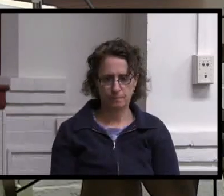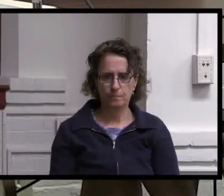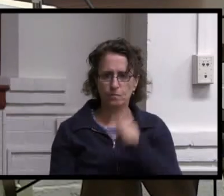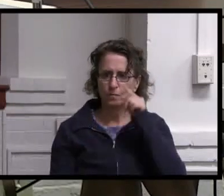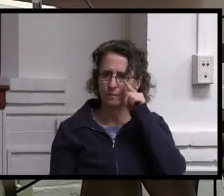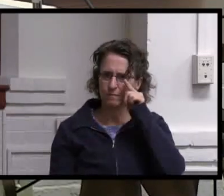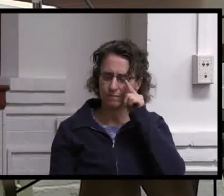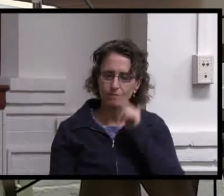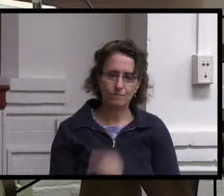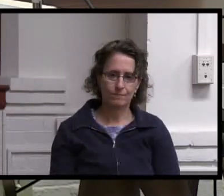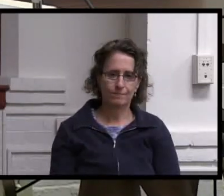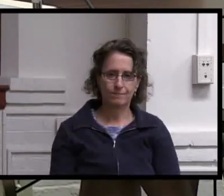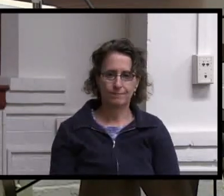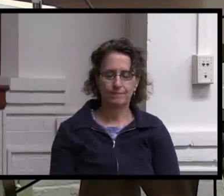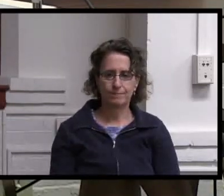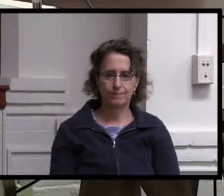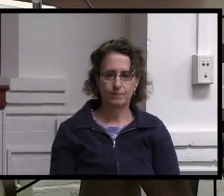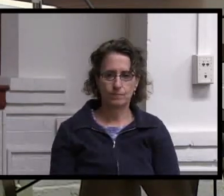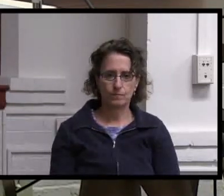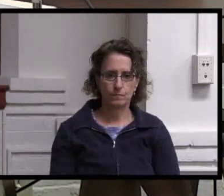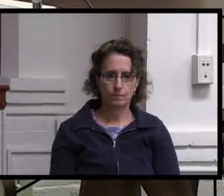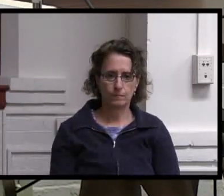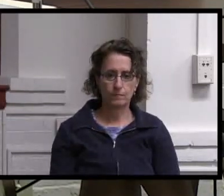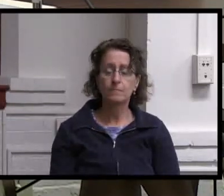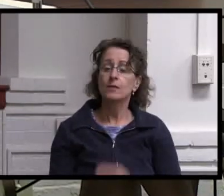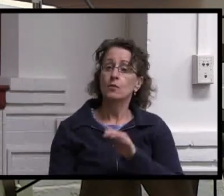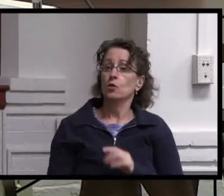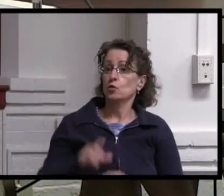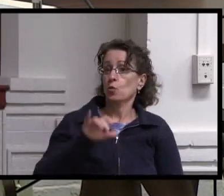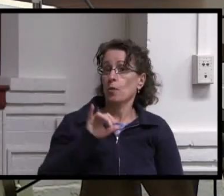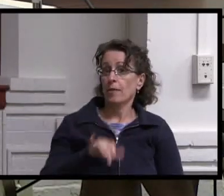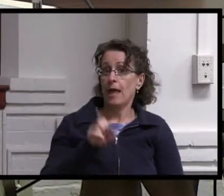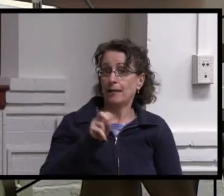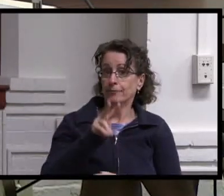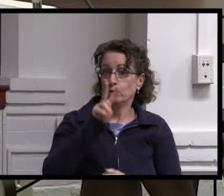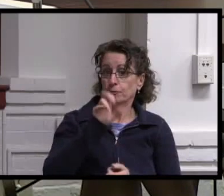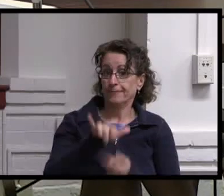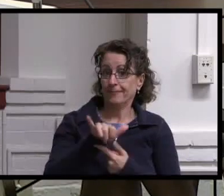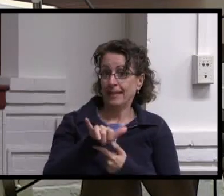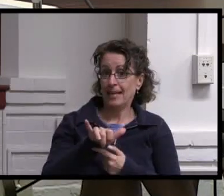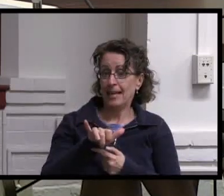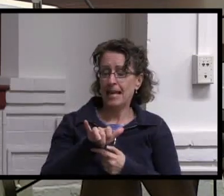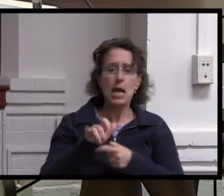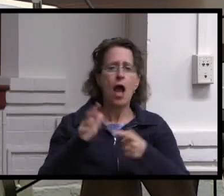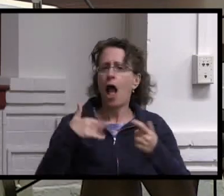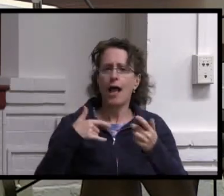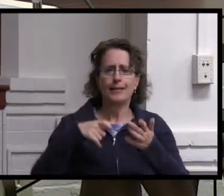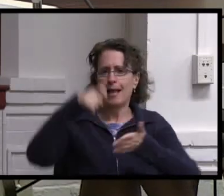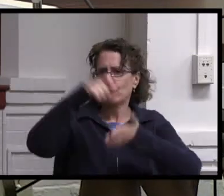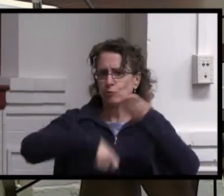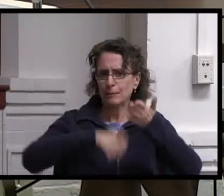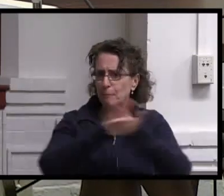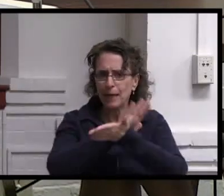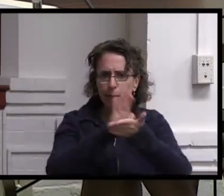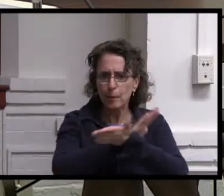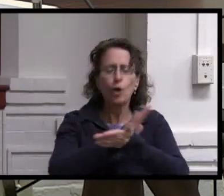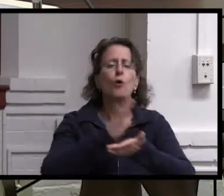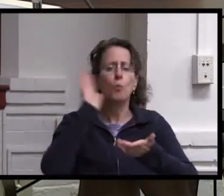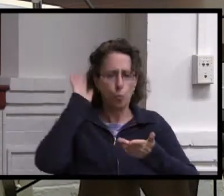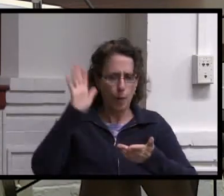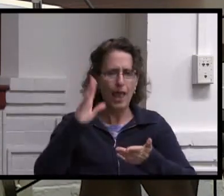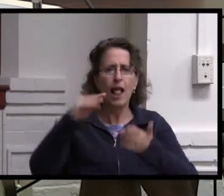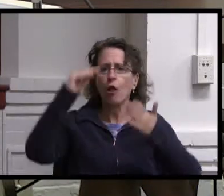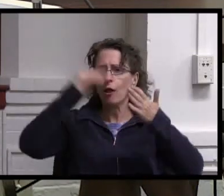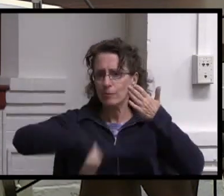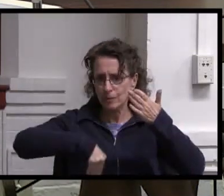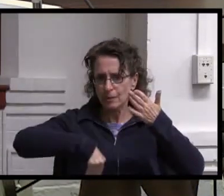I have copies of that. We're not quite prepared to release it, but we will, and I'm happy to share that information because there's more questions and more